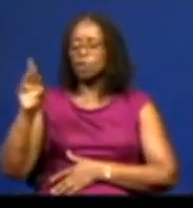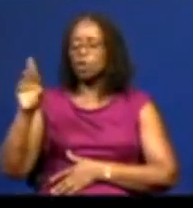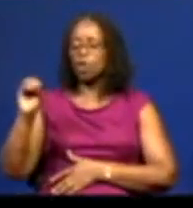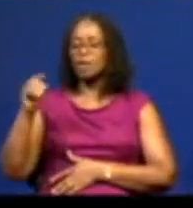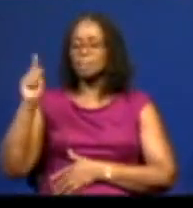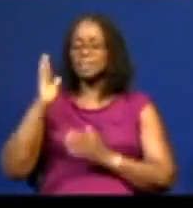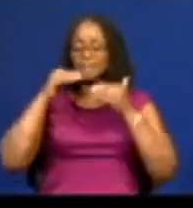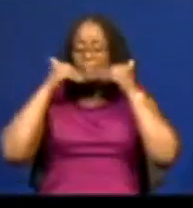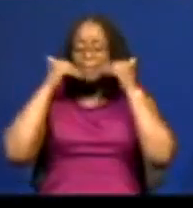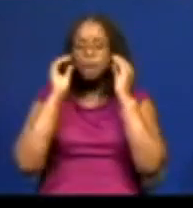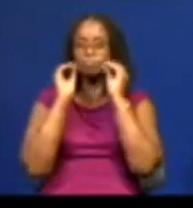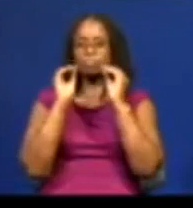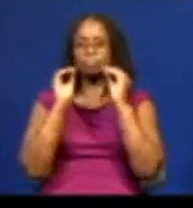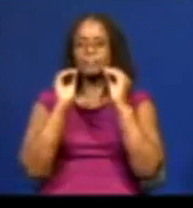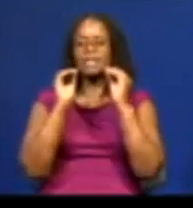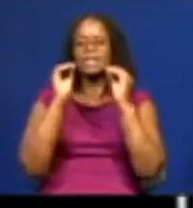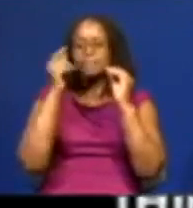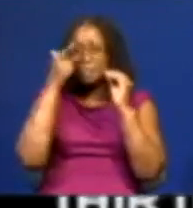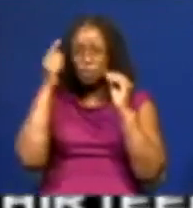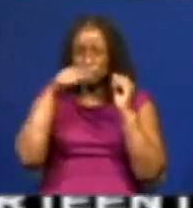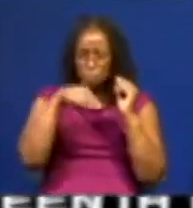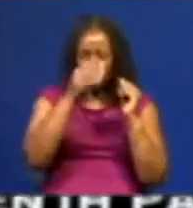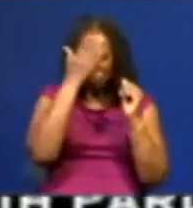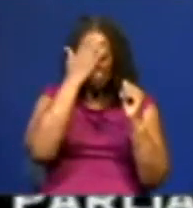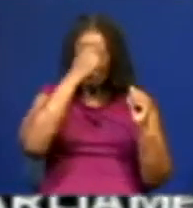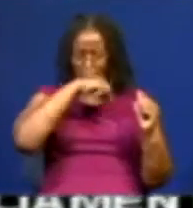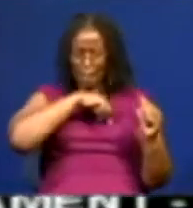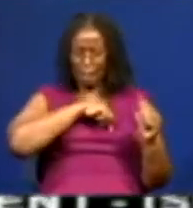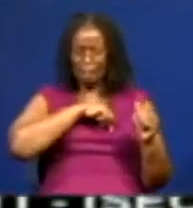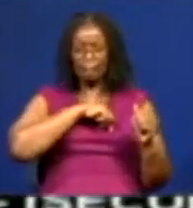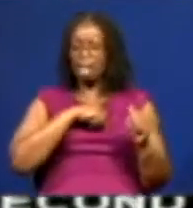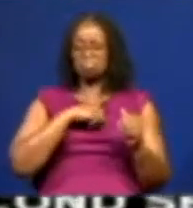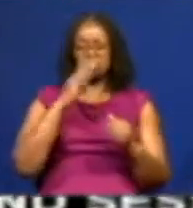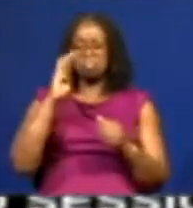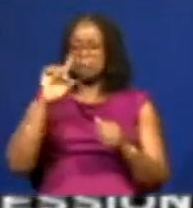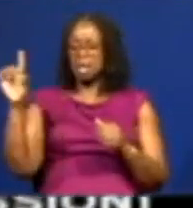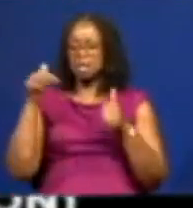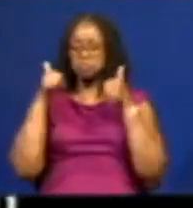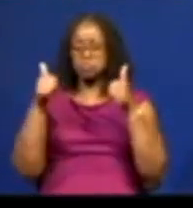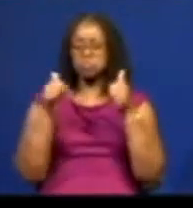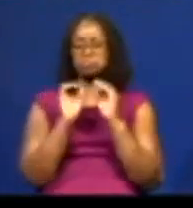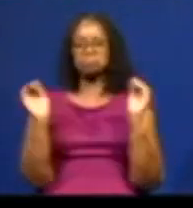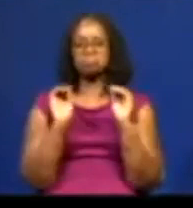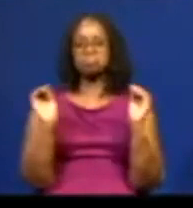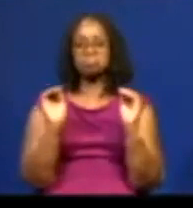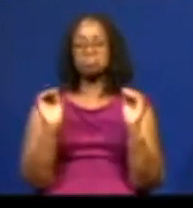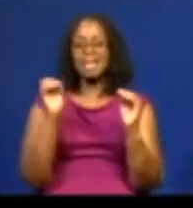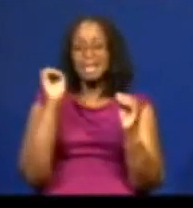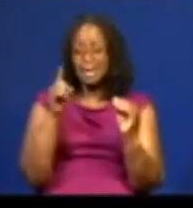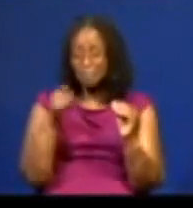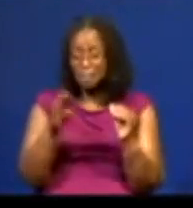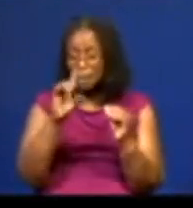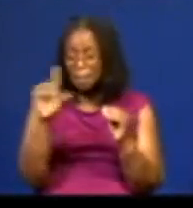because he knows deep down his heart this bill is not good. And if this bill is good, Honorable Members, why can't